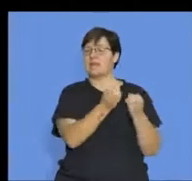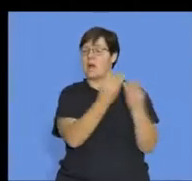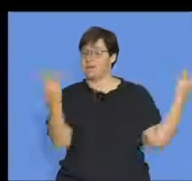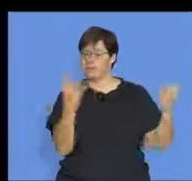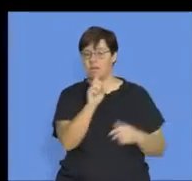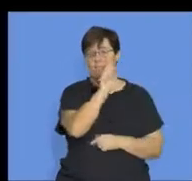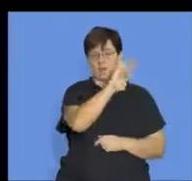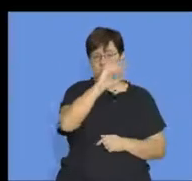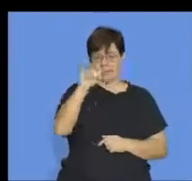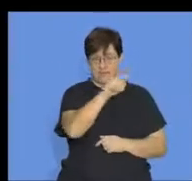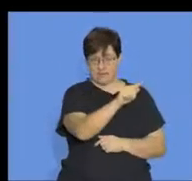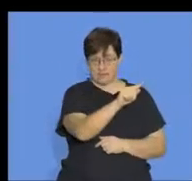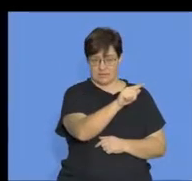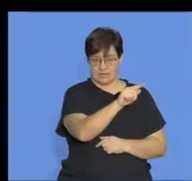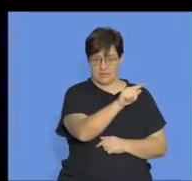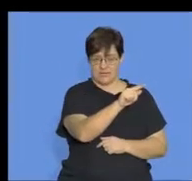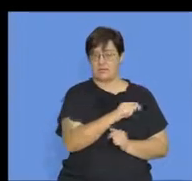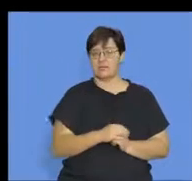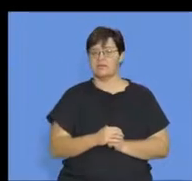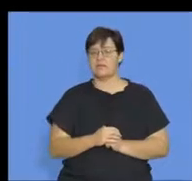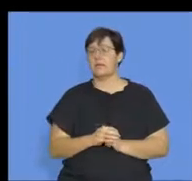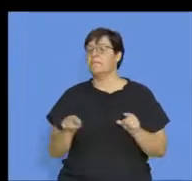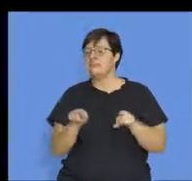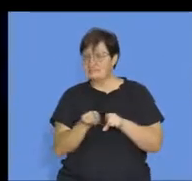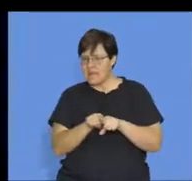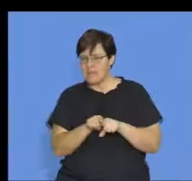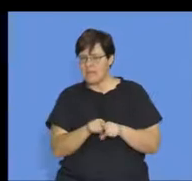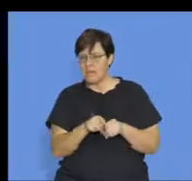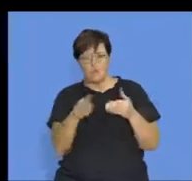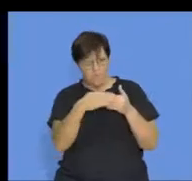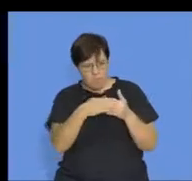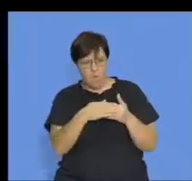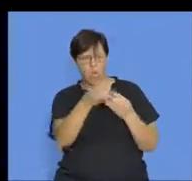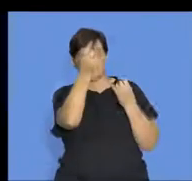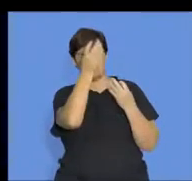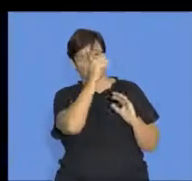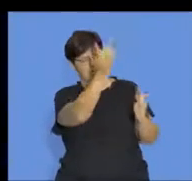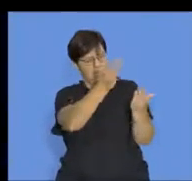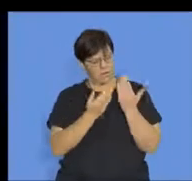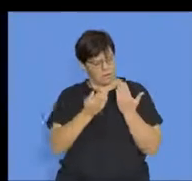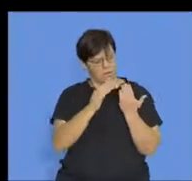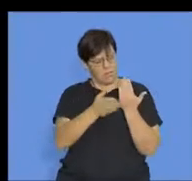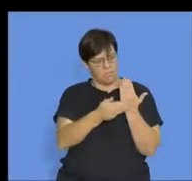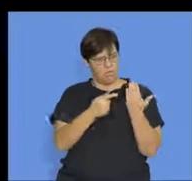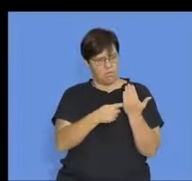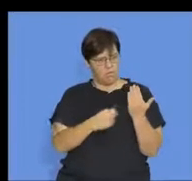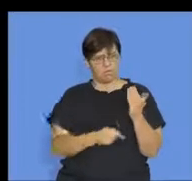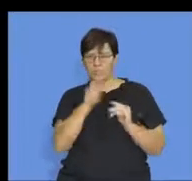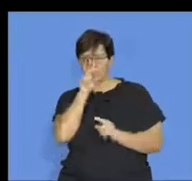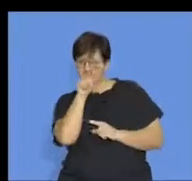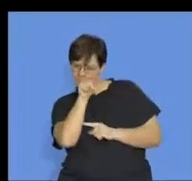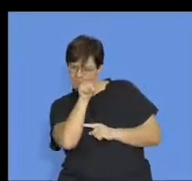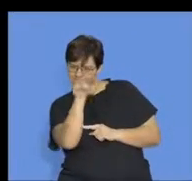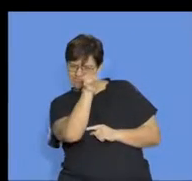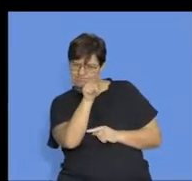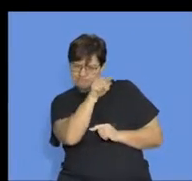at 1 million, but I also have additional information. So I'm looking at this particular bullet